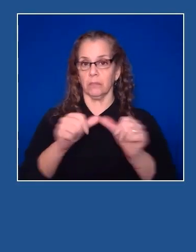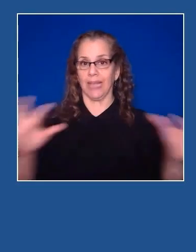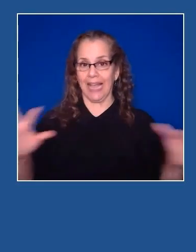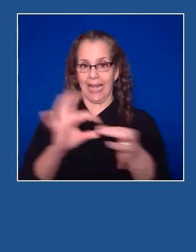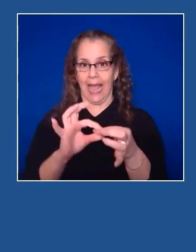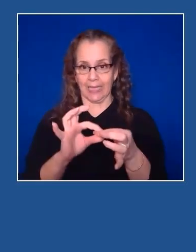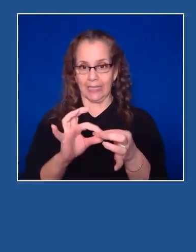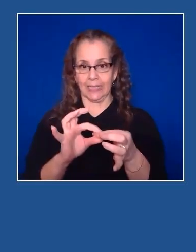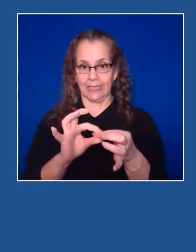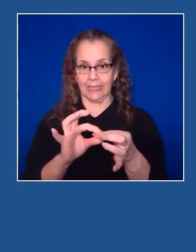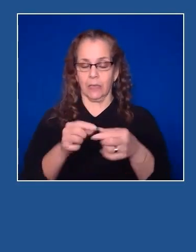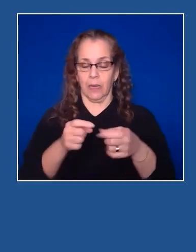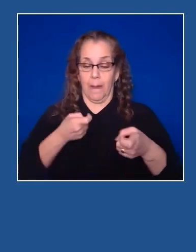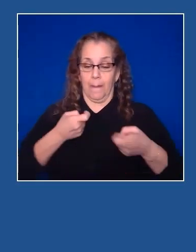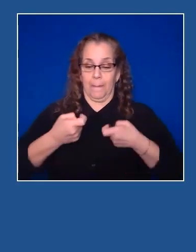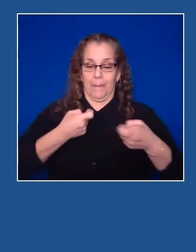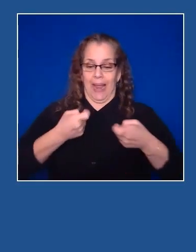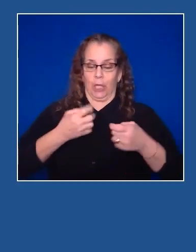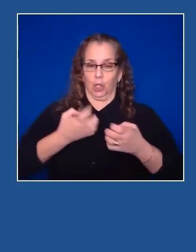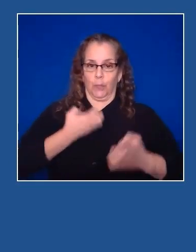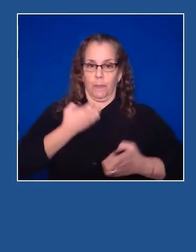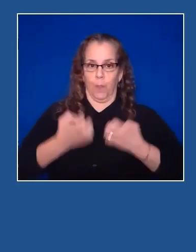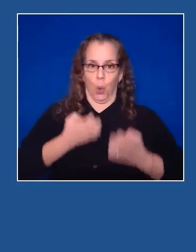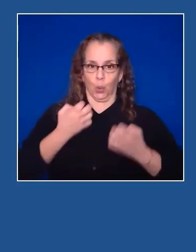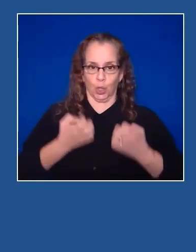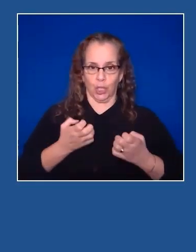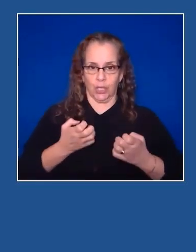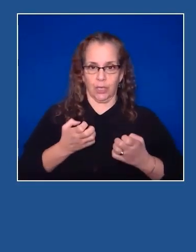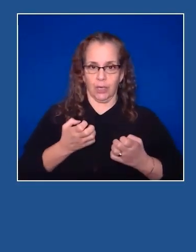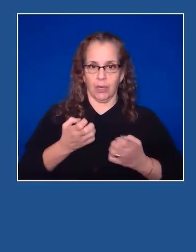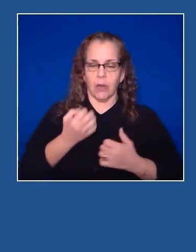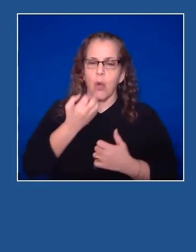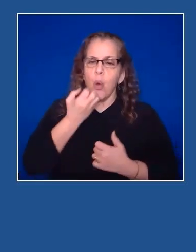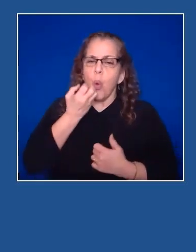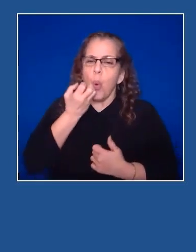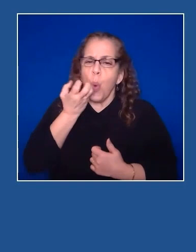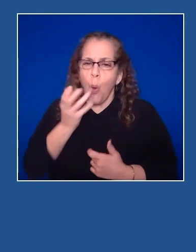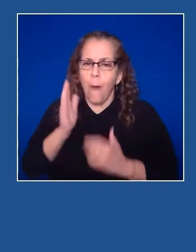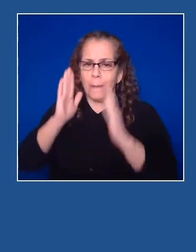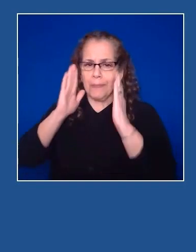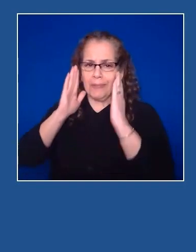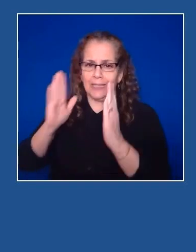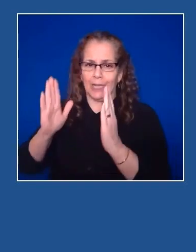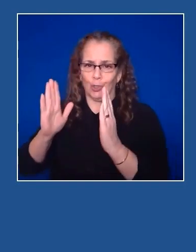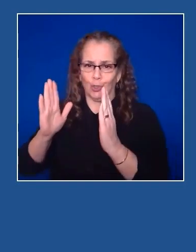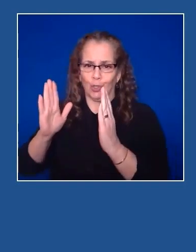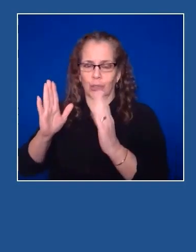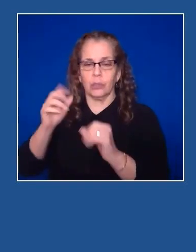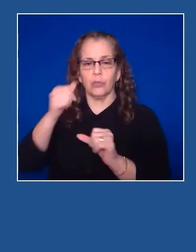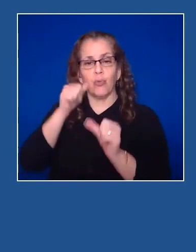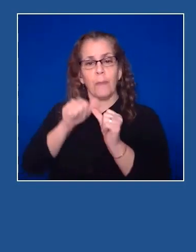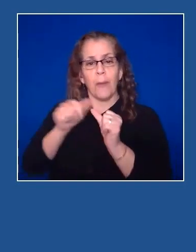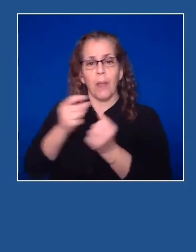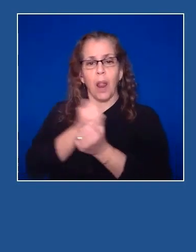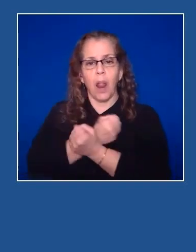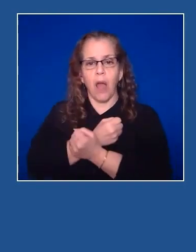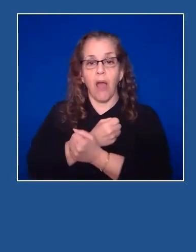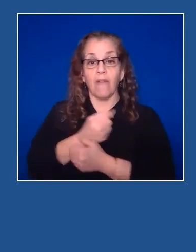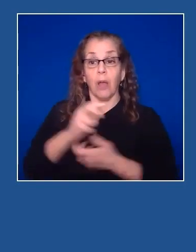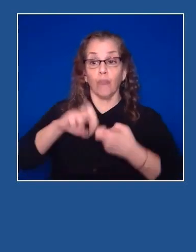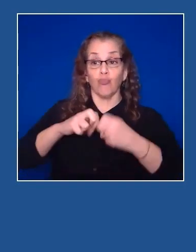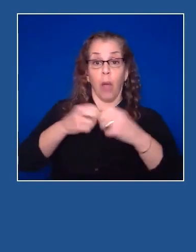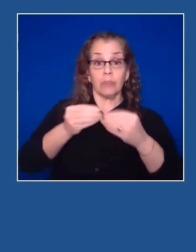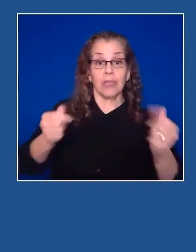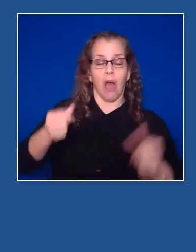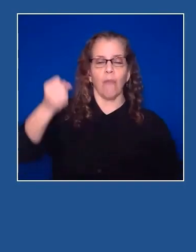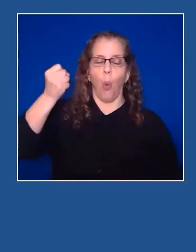emotions, bringing warm attention, validating what's valid, and holding off the problem solving. If we got a problem solved,